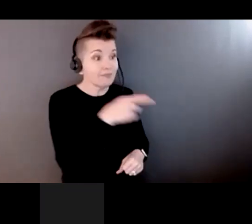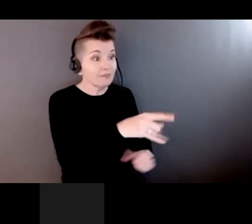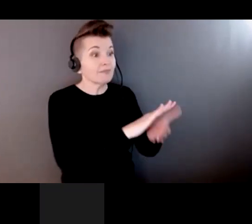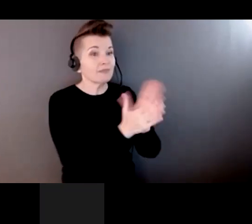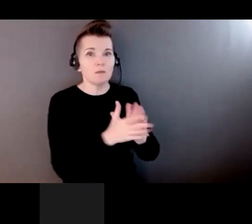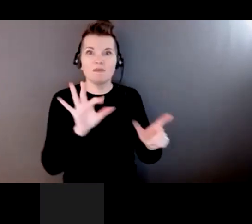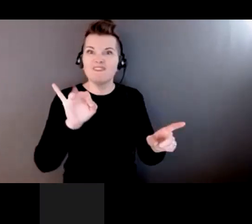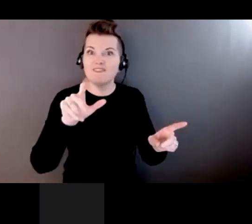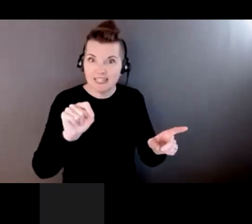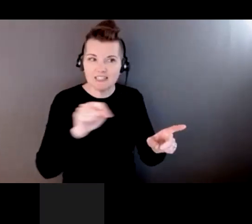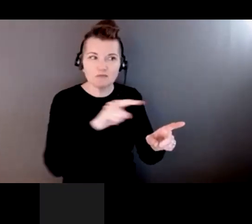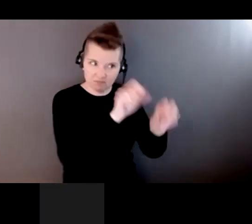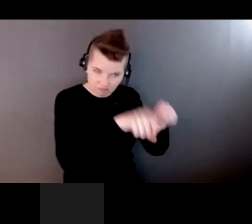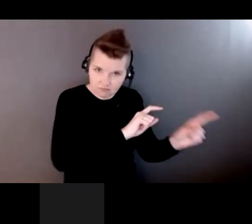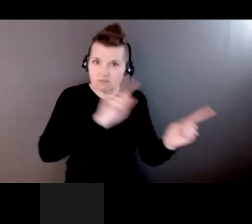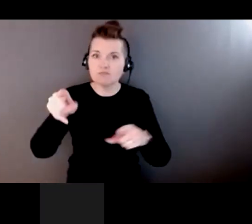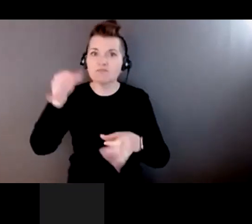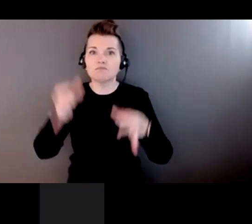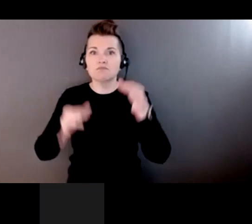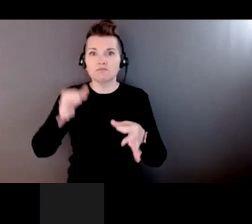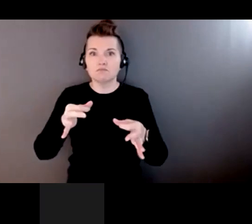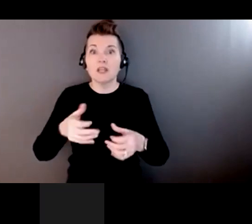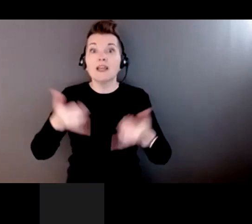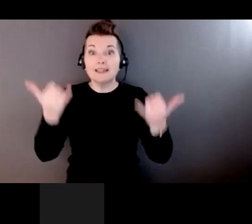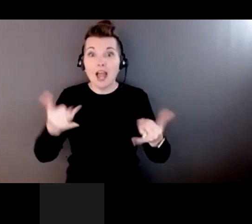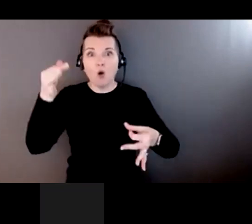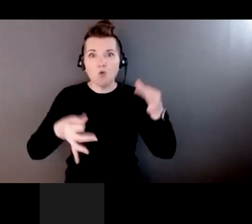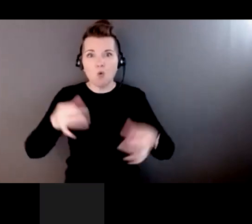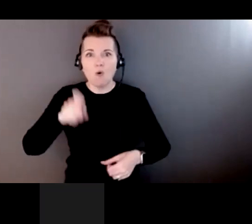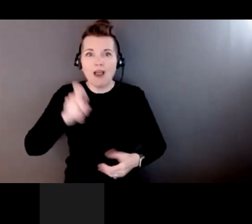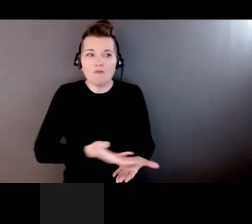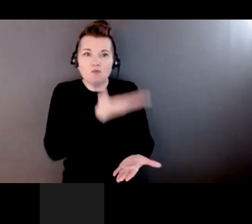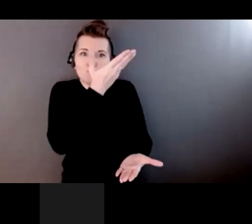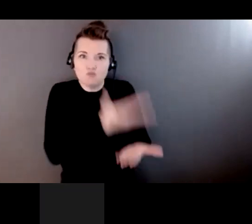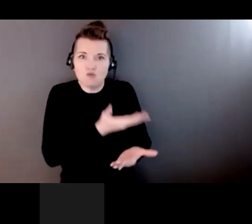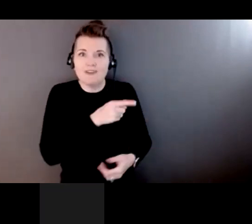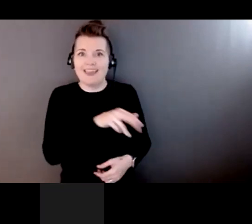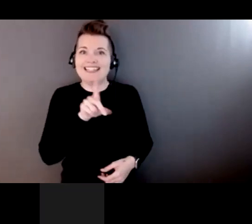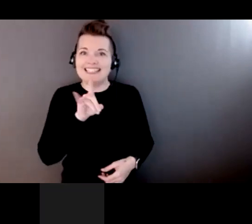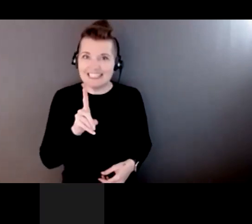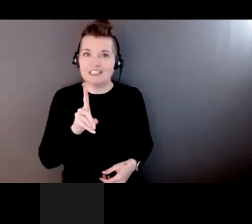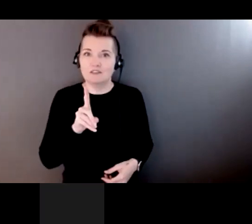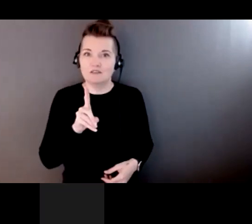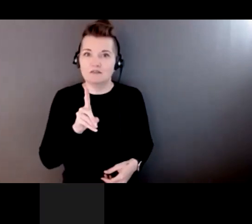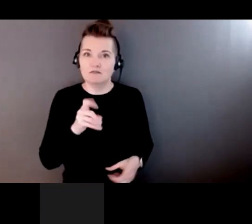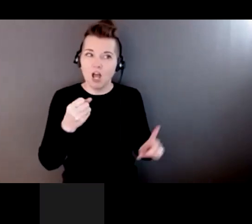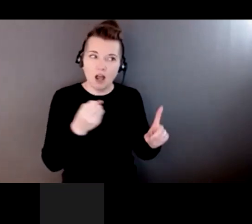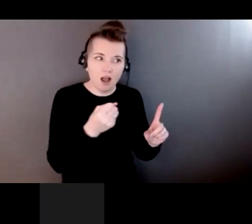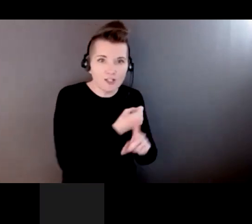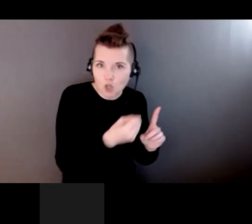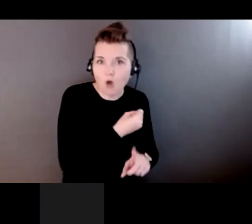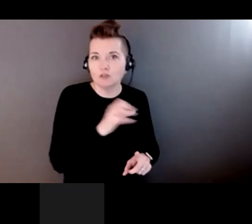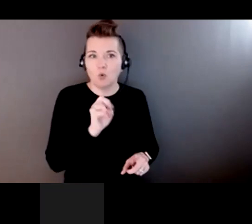then the next stage is proving that they have done the crime. Maybe they assaulted somebody.